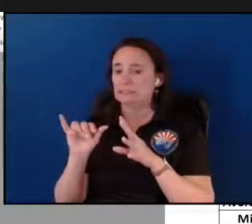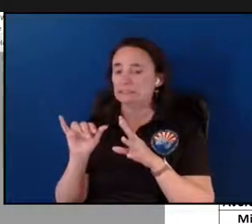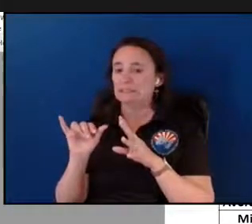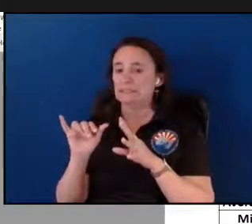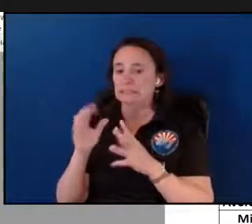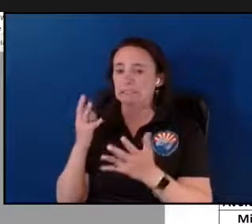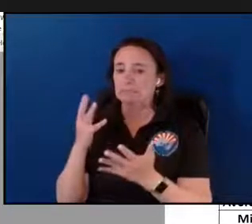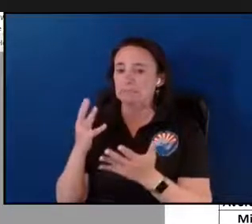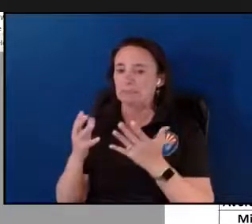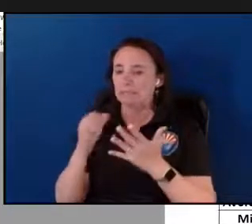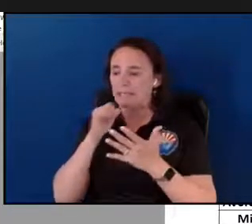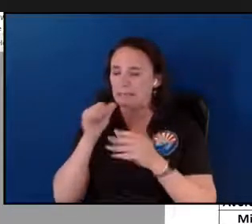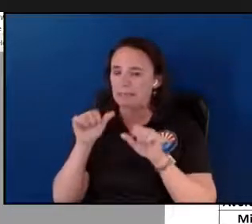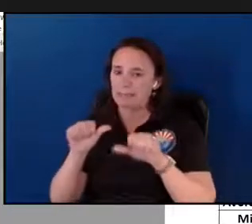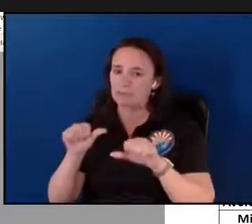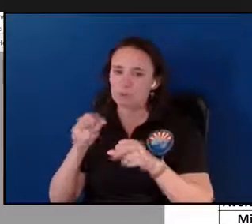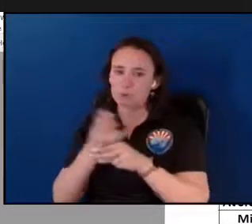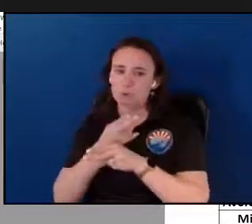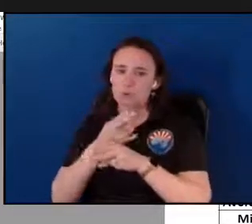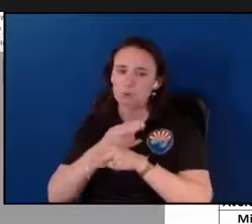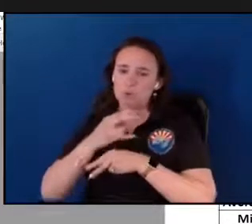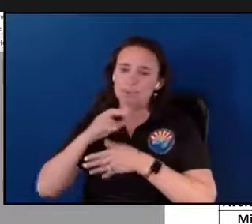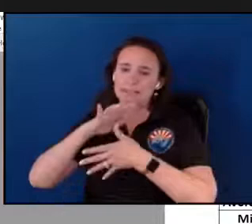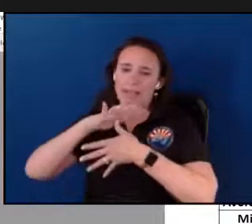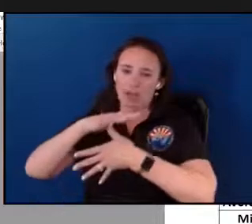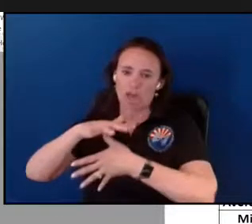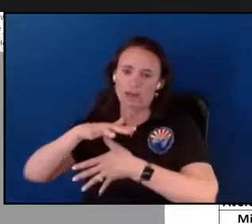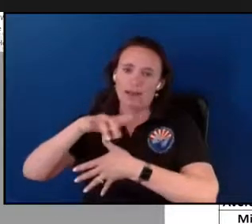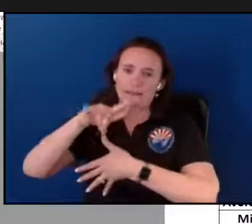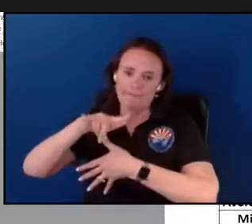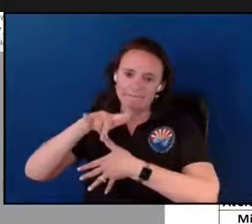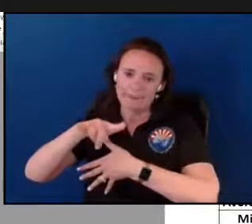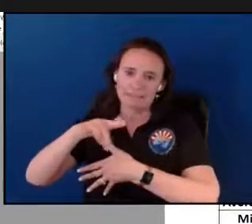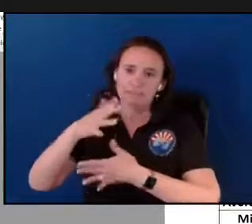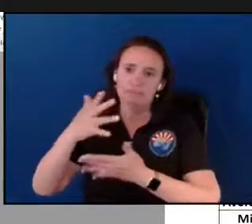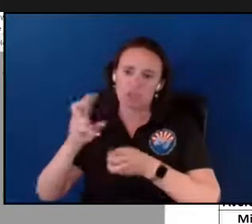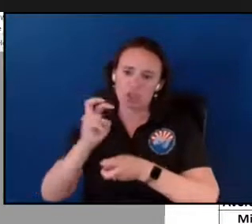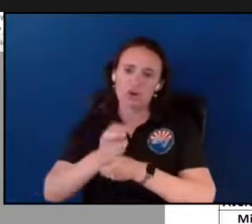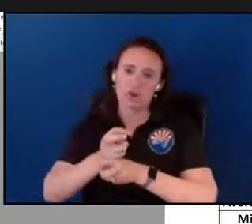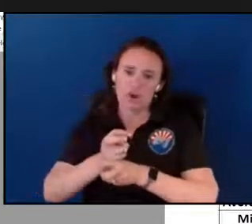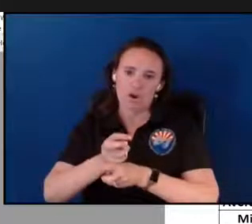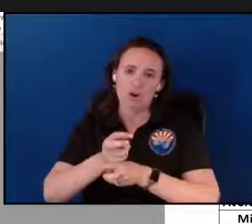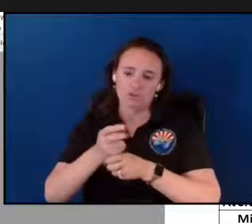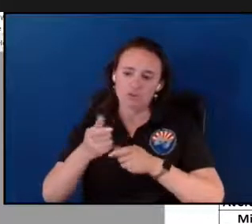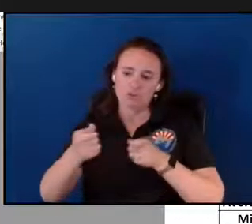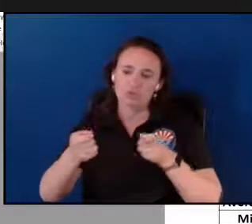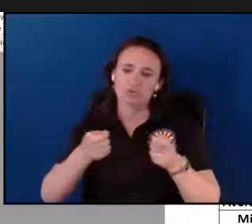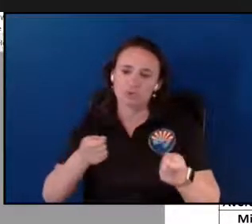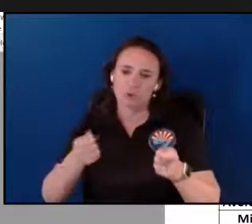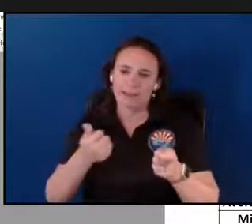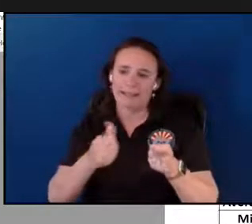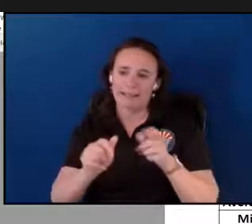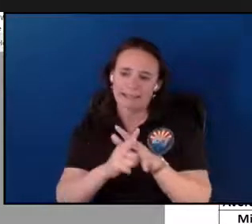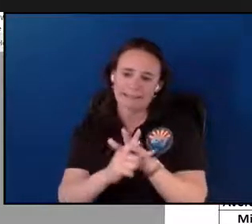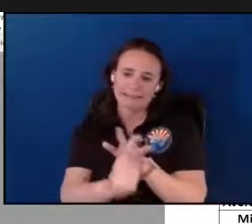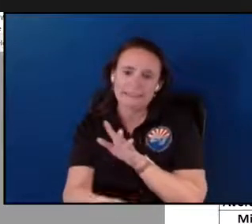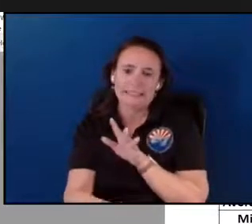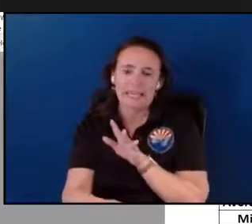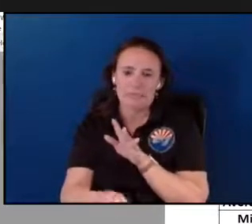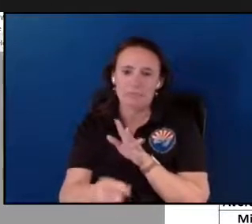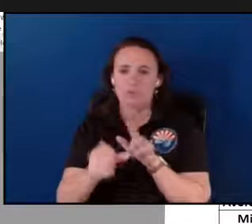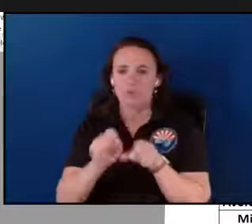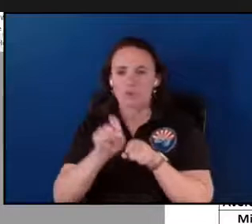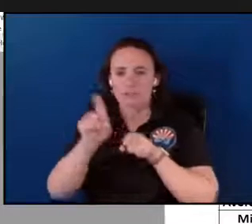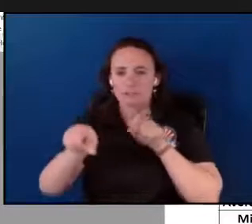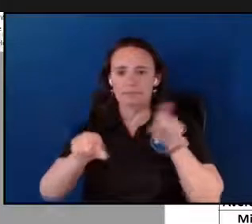fly any of the aircraft, which would be very difficult to make any kind of control on any escapes or spot fires outside of